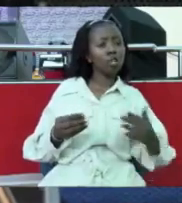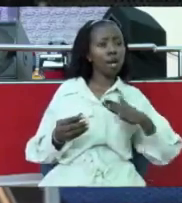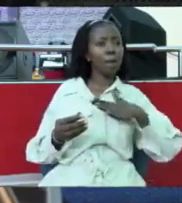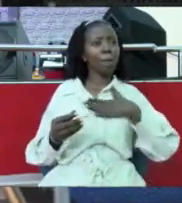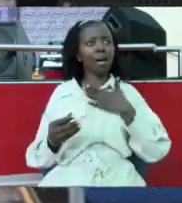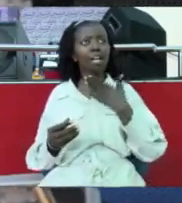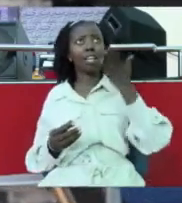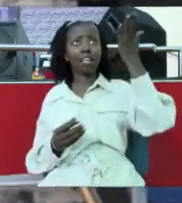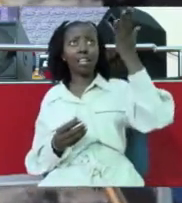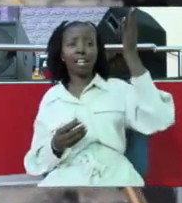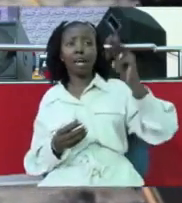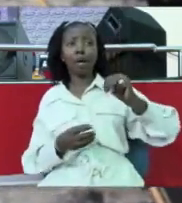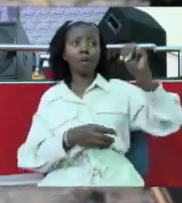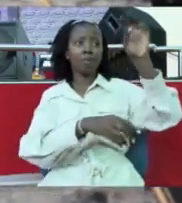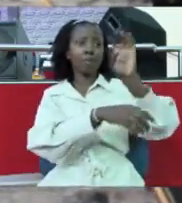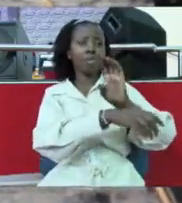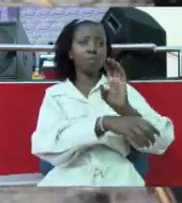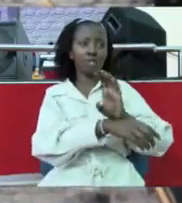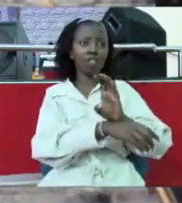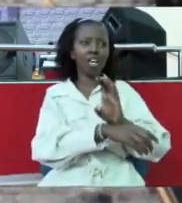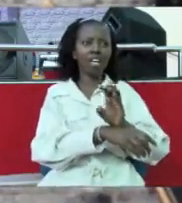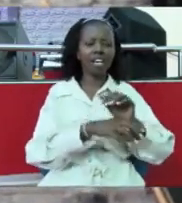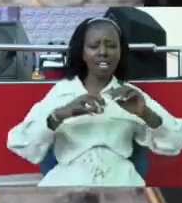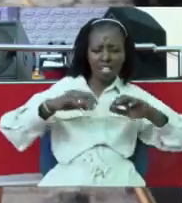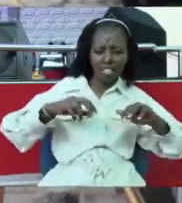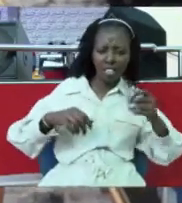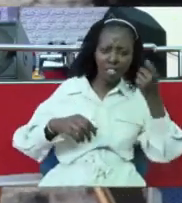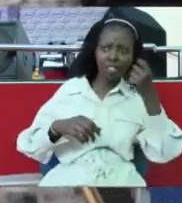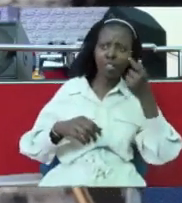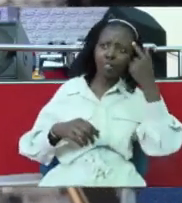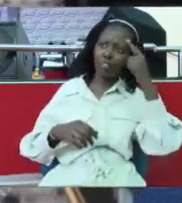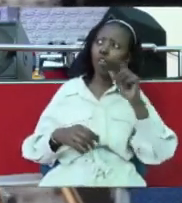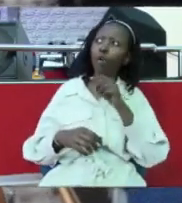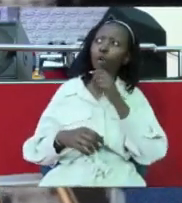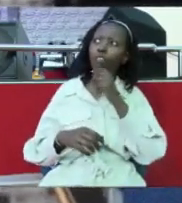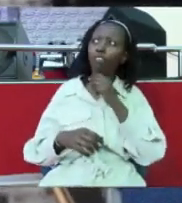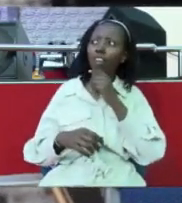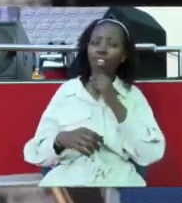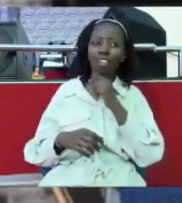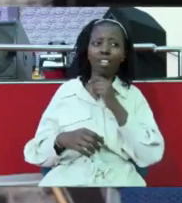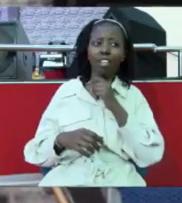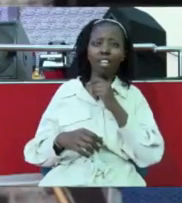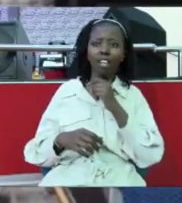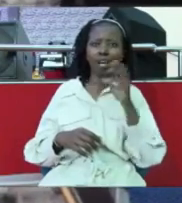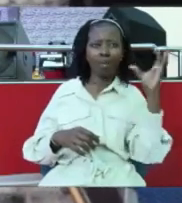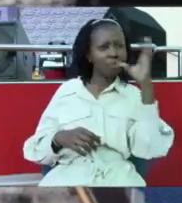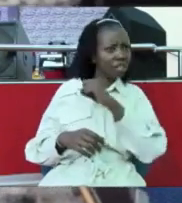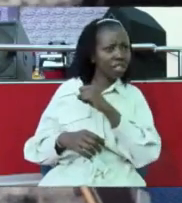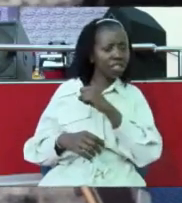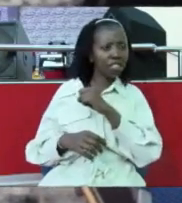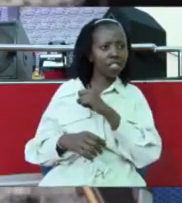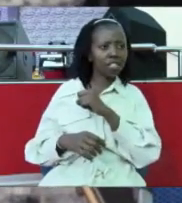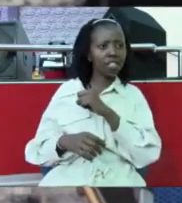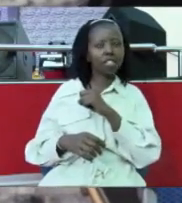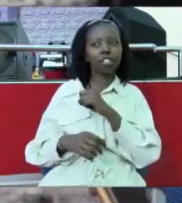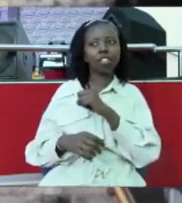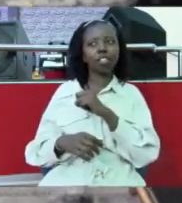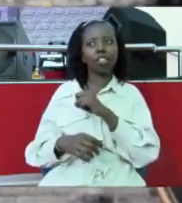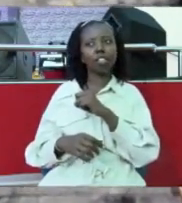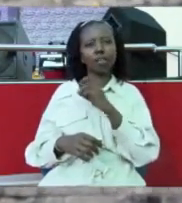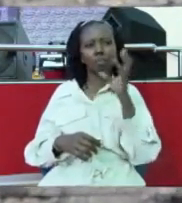chini. Akitafuta baba yao. When she's looking for the father. Mutamkosa kweli? Will you not baba yao,